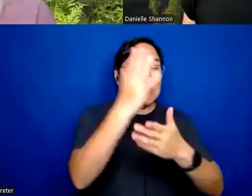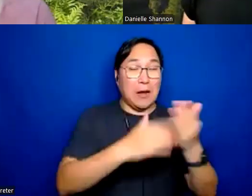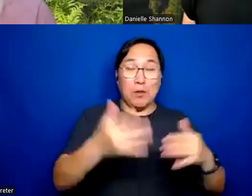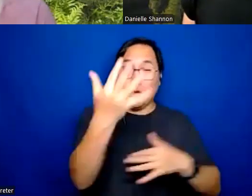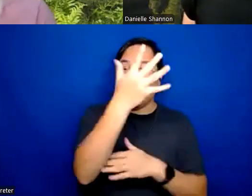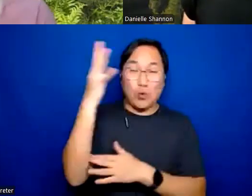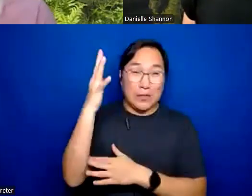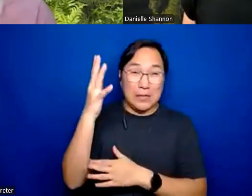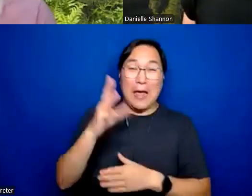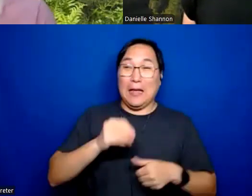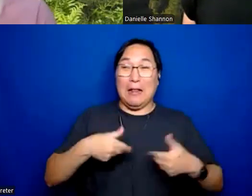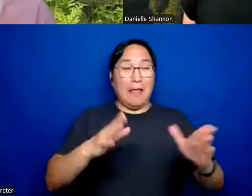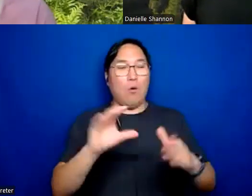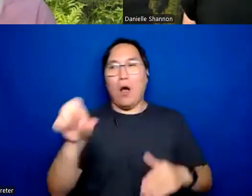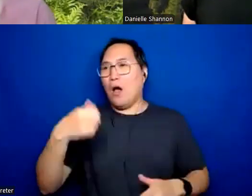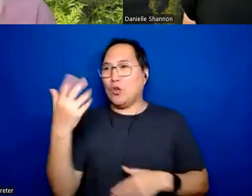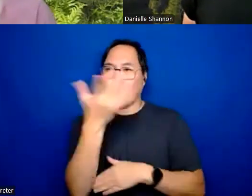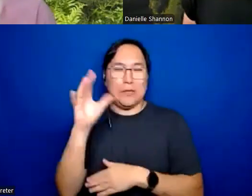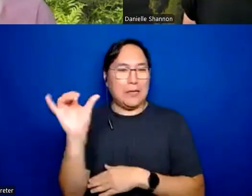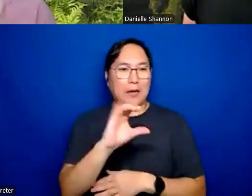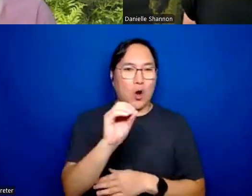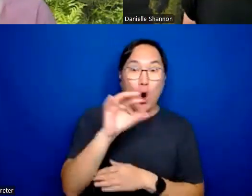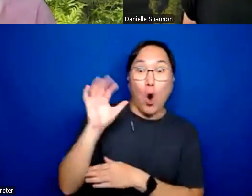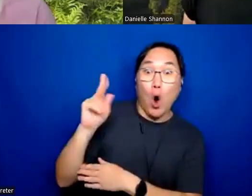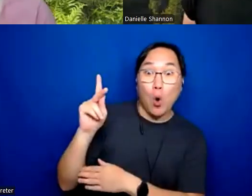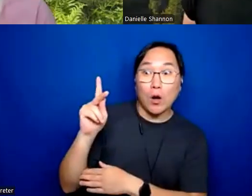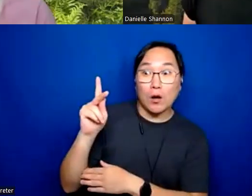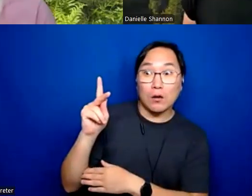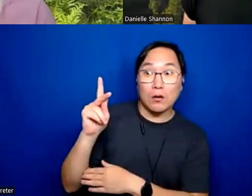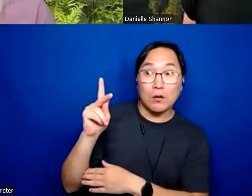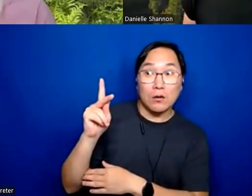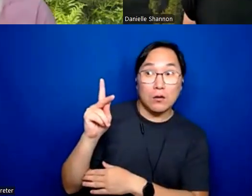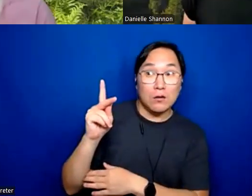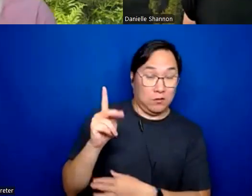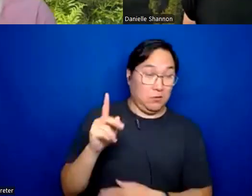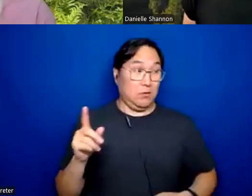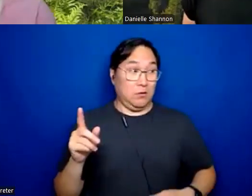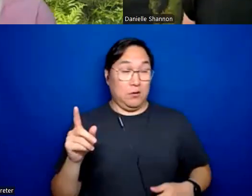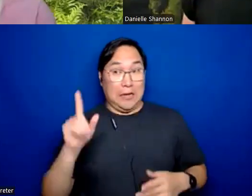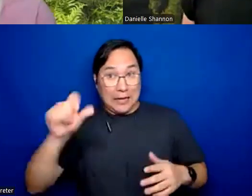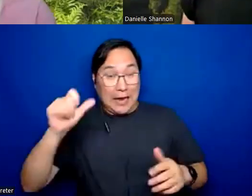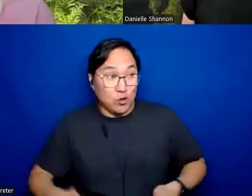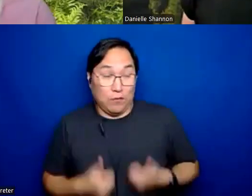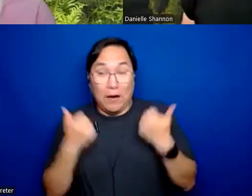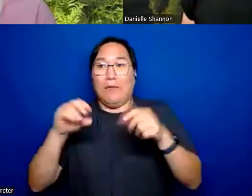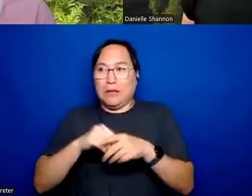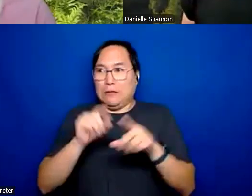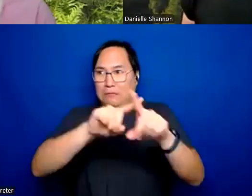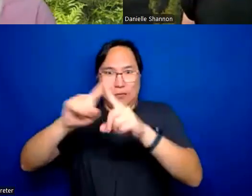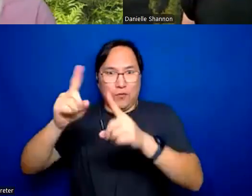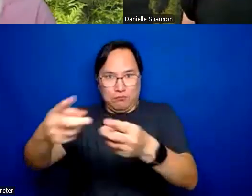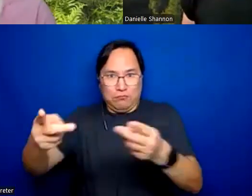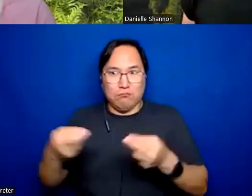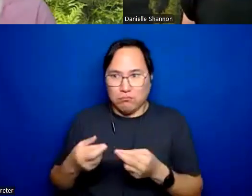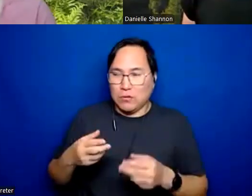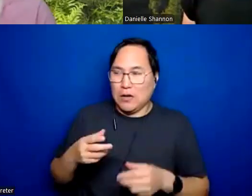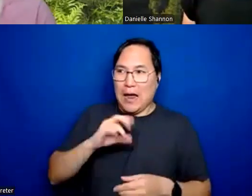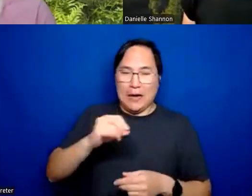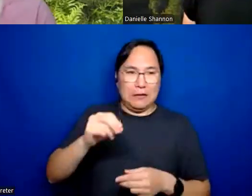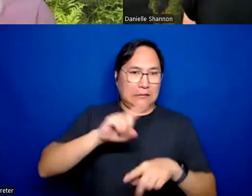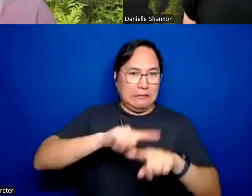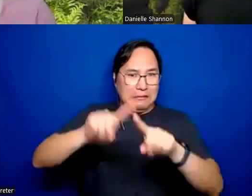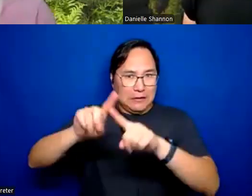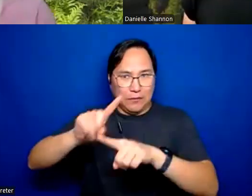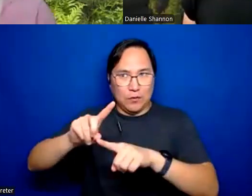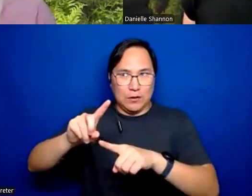like oak, that is a resilient species that should be moving north to address those things. So, you might hit on that, but again,